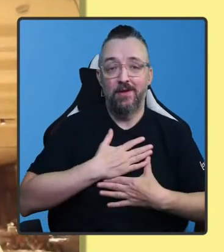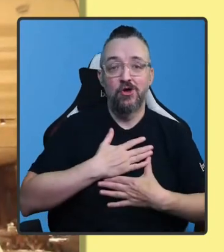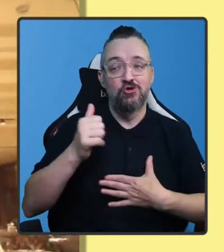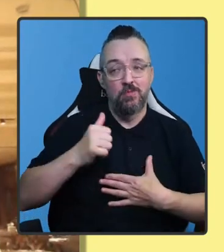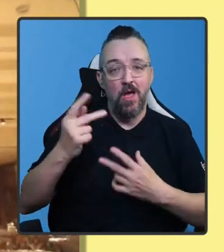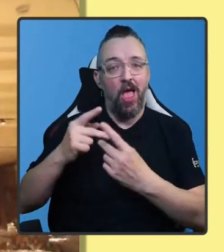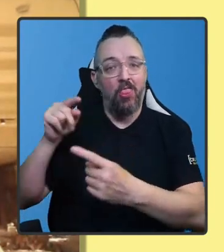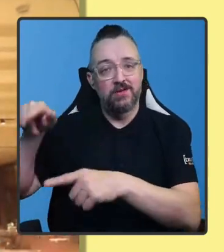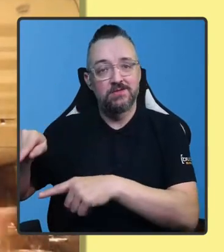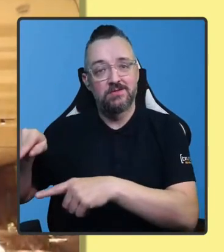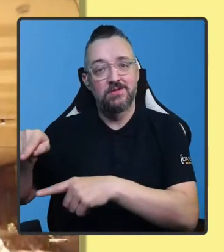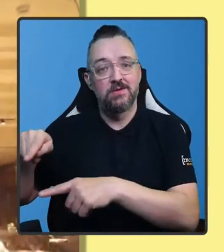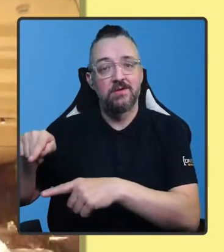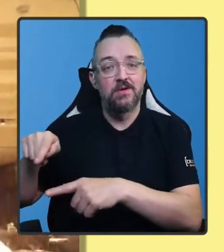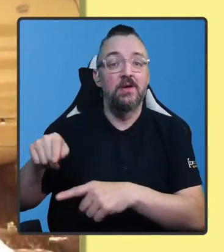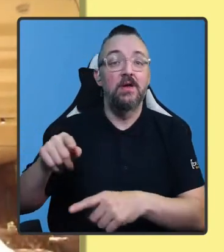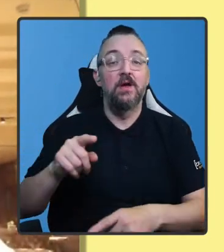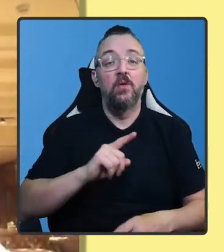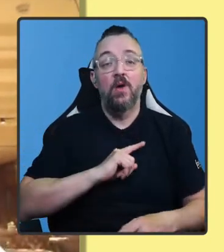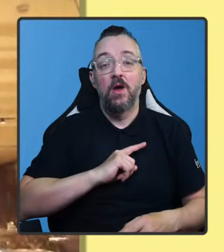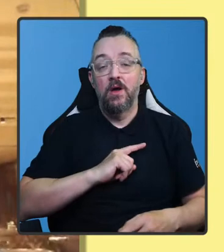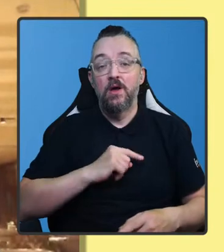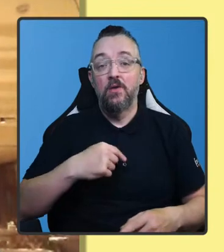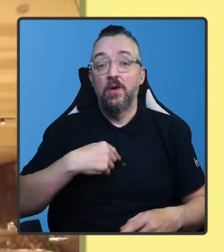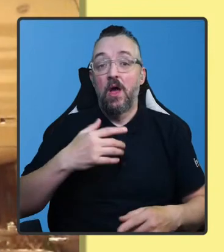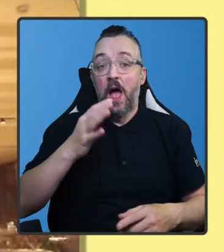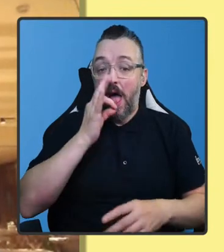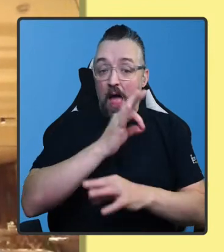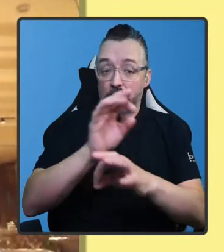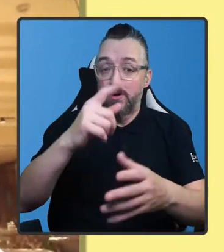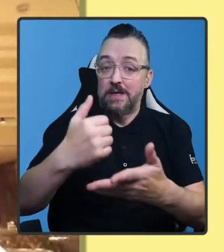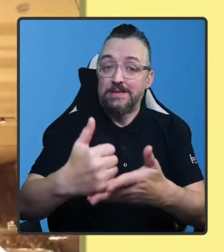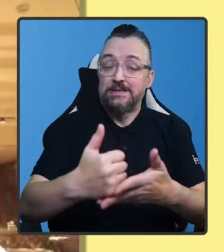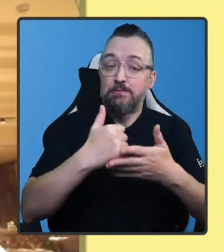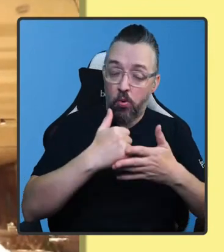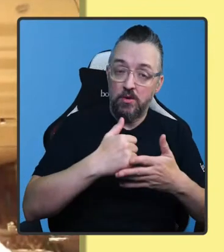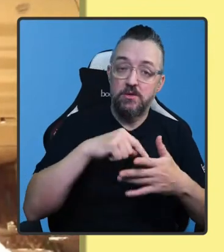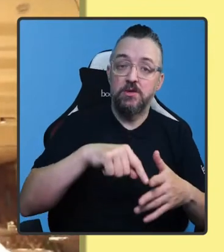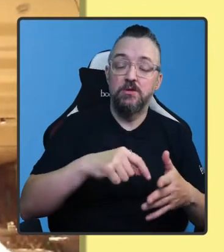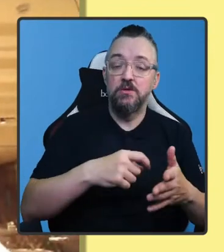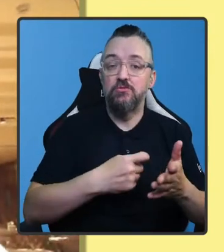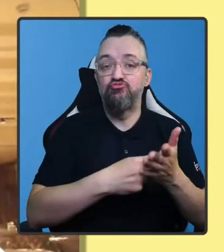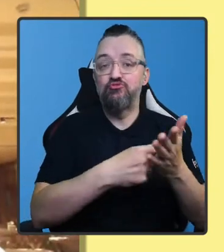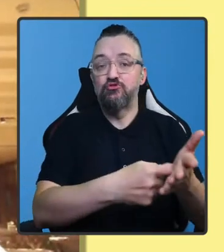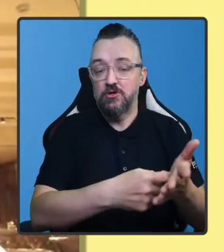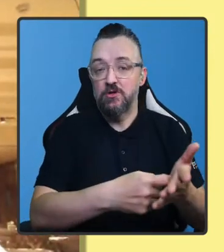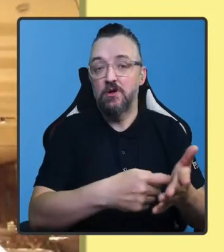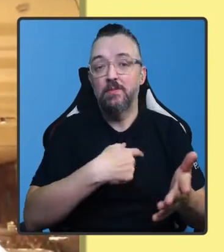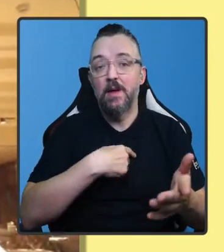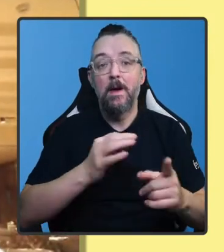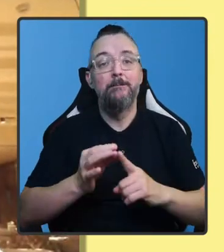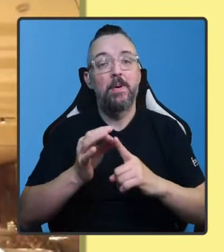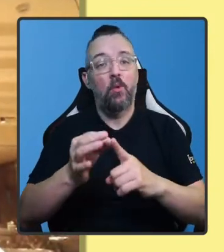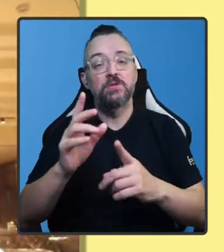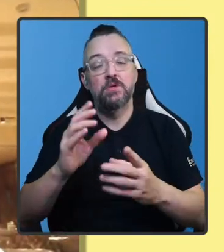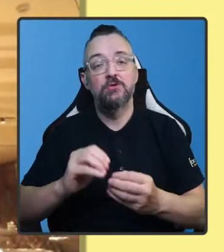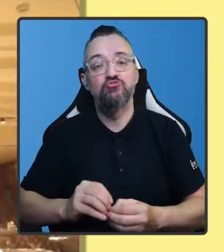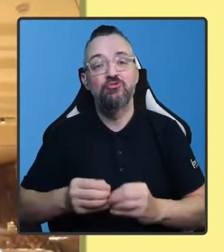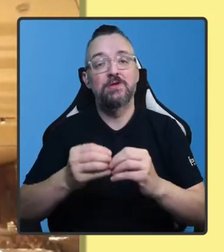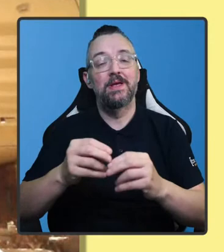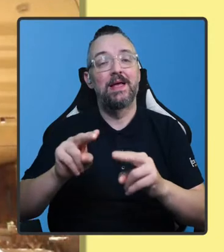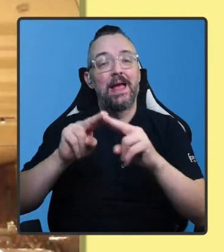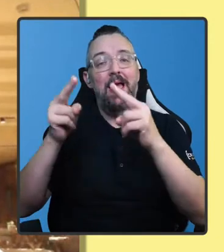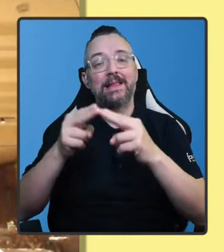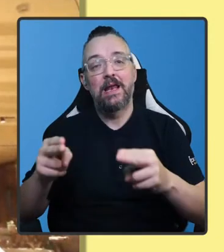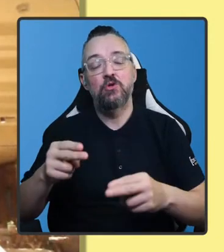why, apart from asking you to support this resolution, I ask for a propose for the creation of an international officer in the